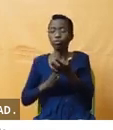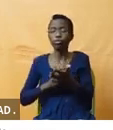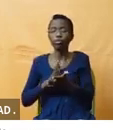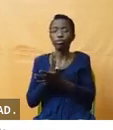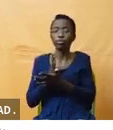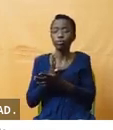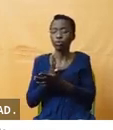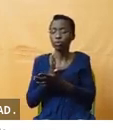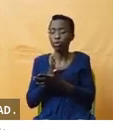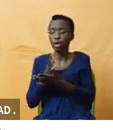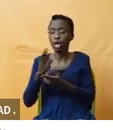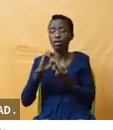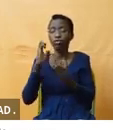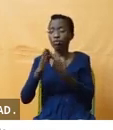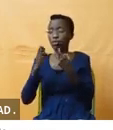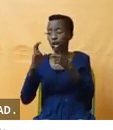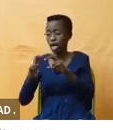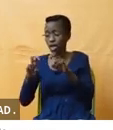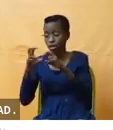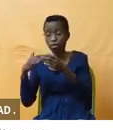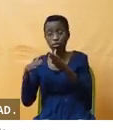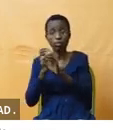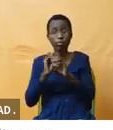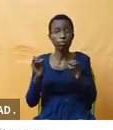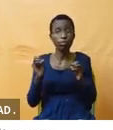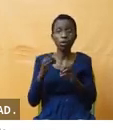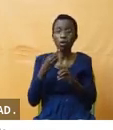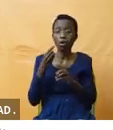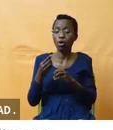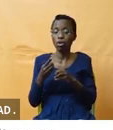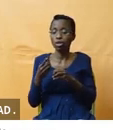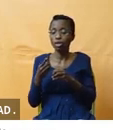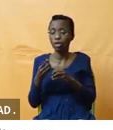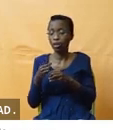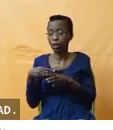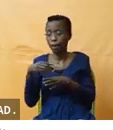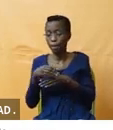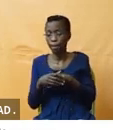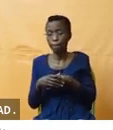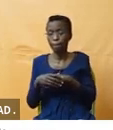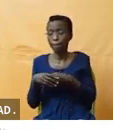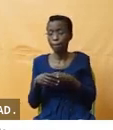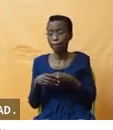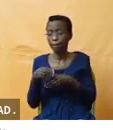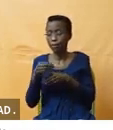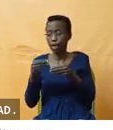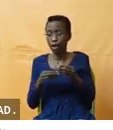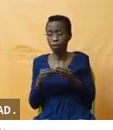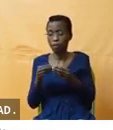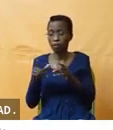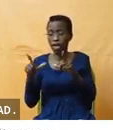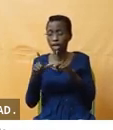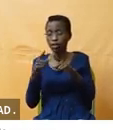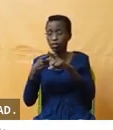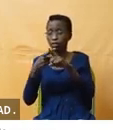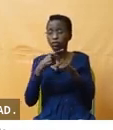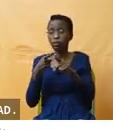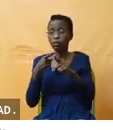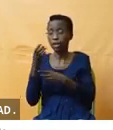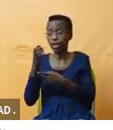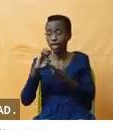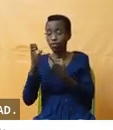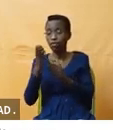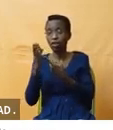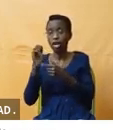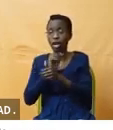environmental assessment channels. You just procure a certificate from the National Environmental Management Authority saying that, you conducted environmental